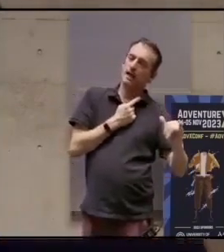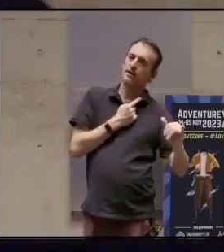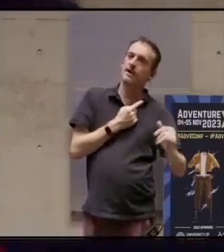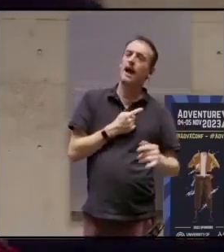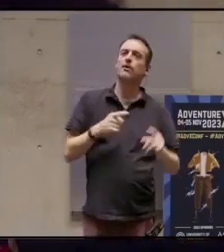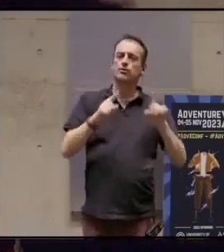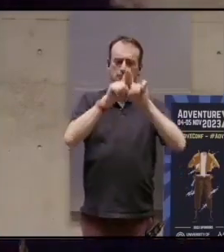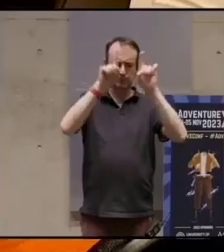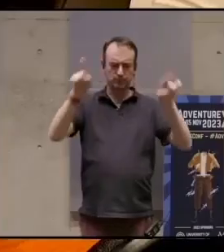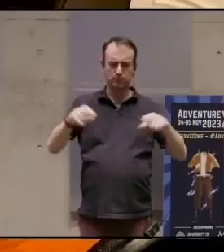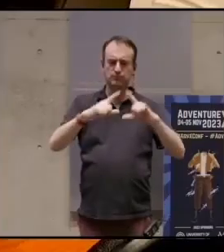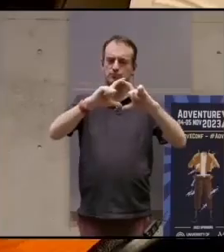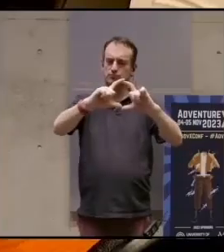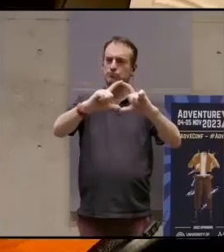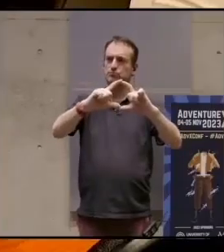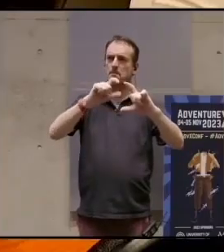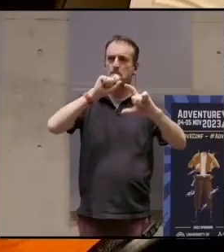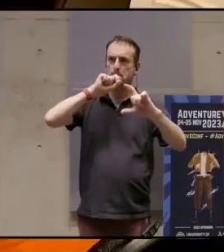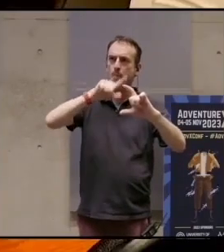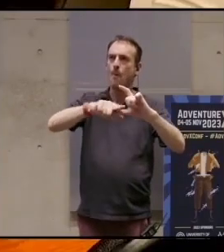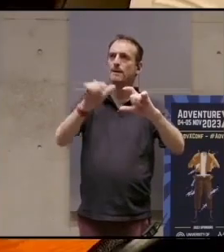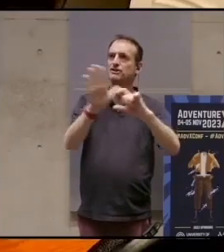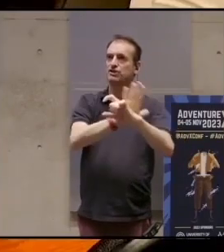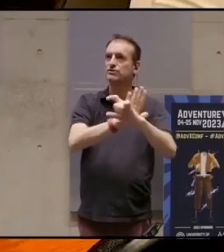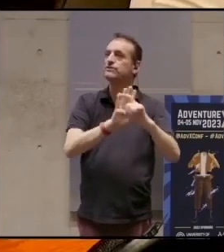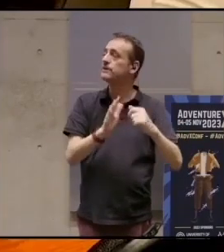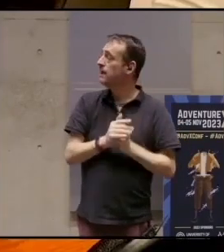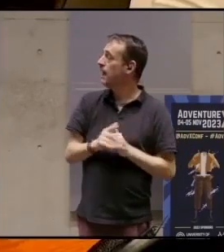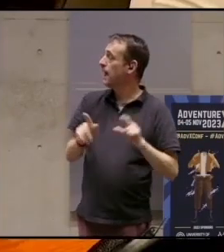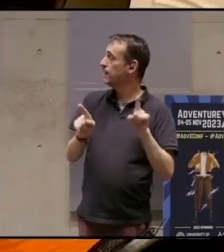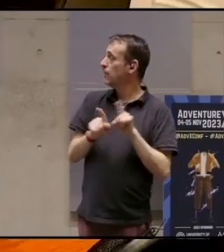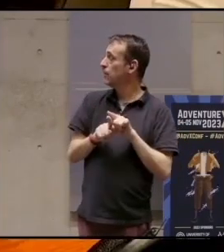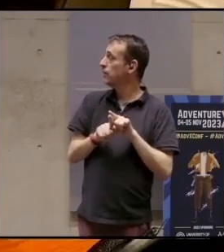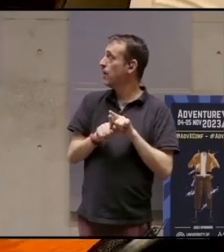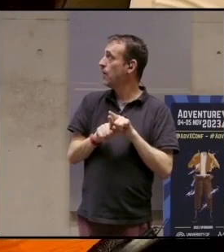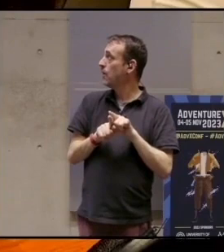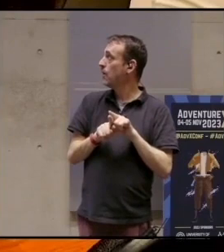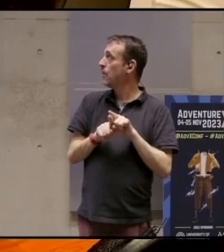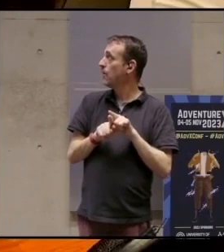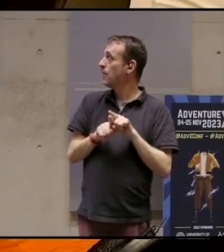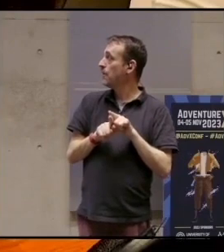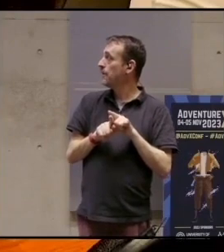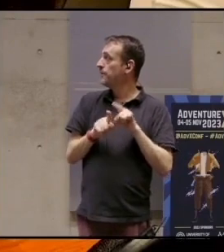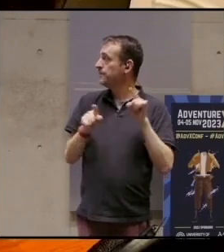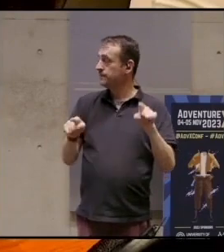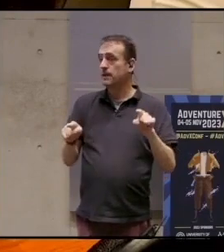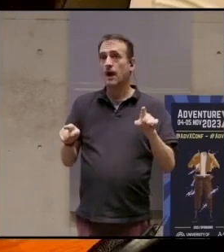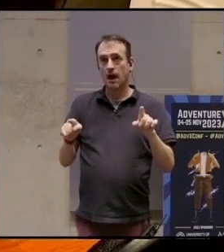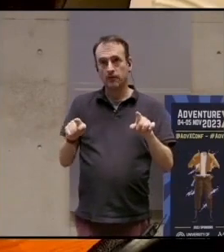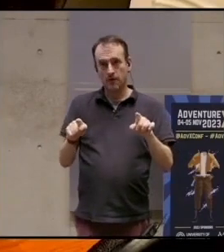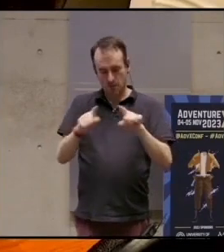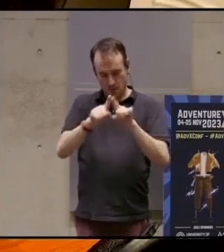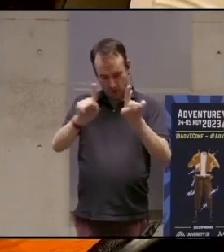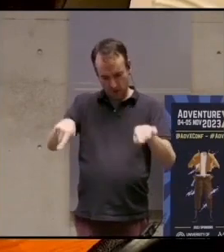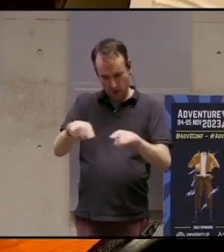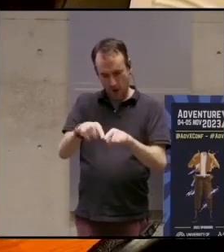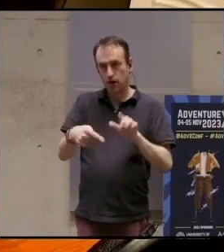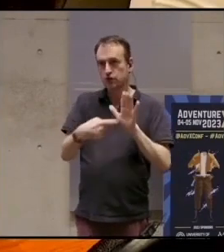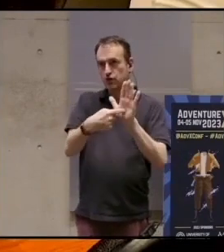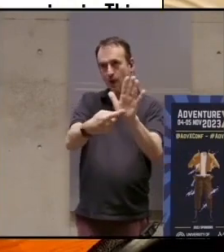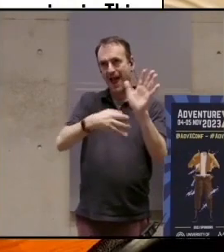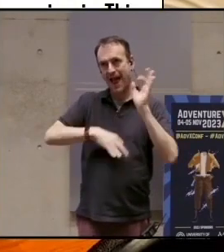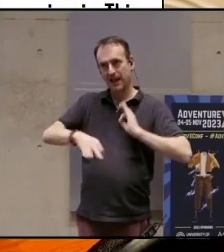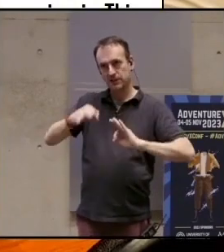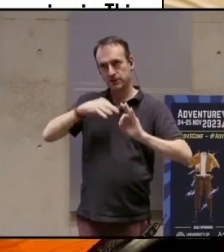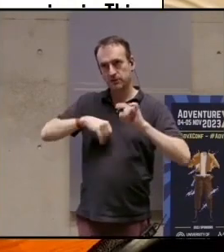I mentioned before, and the monitor usually inside and out that shows what the actors can see, in this case, reference